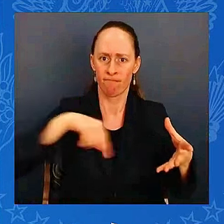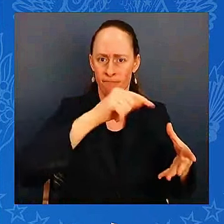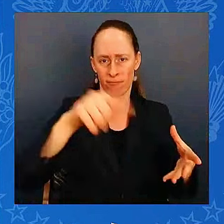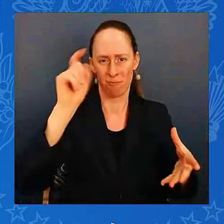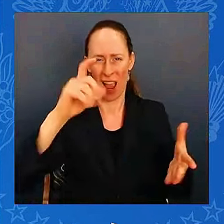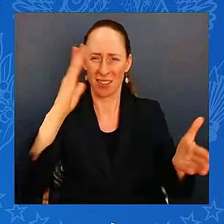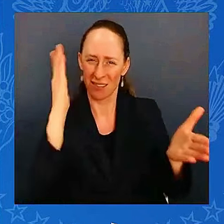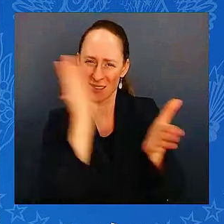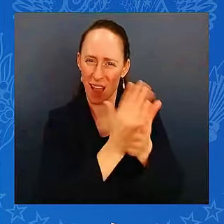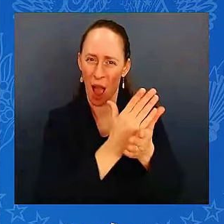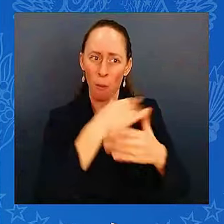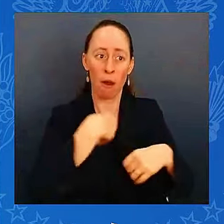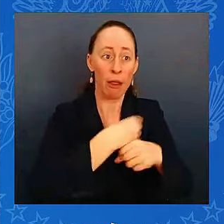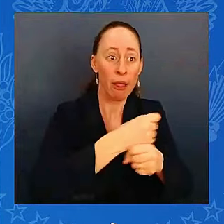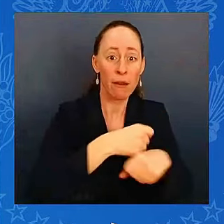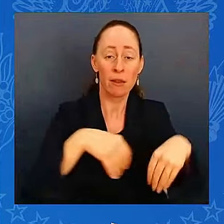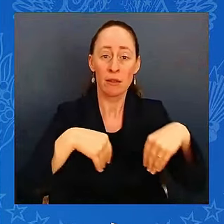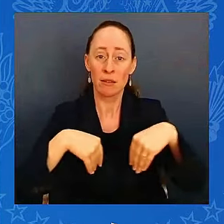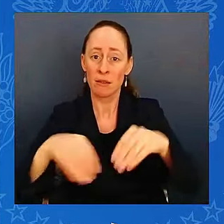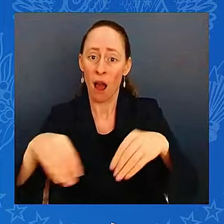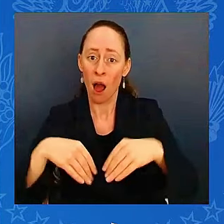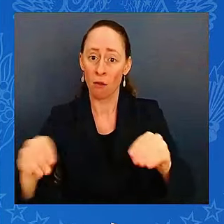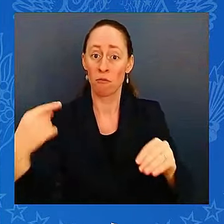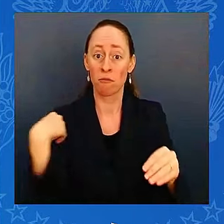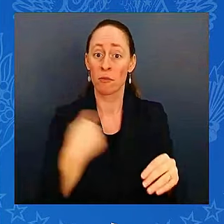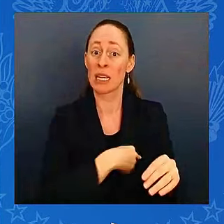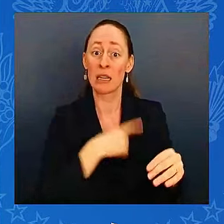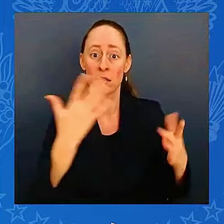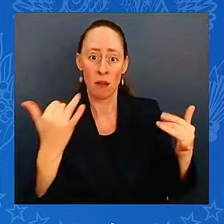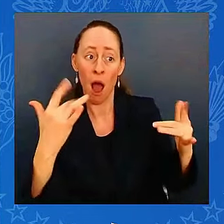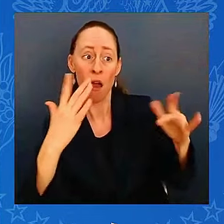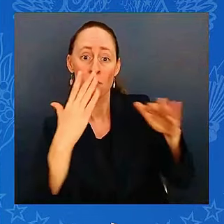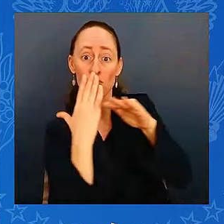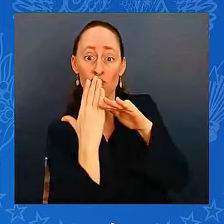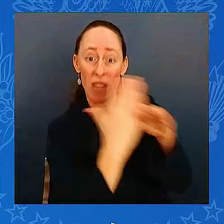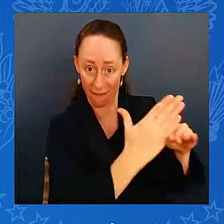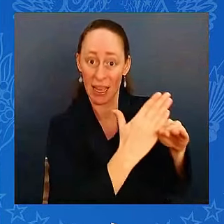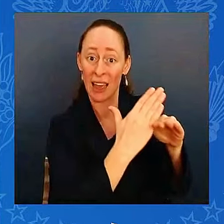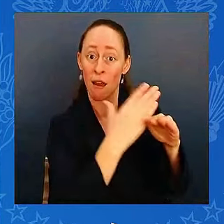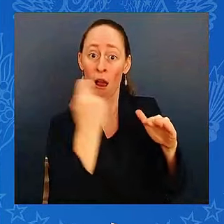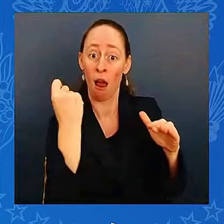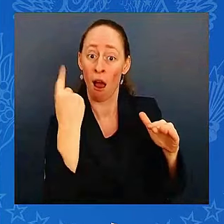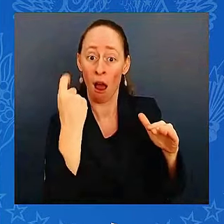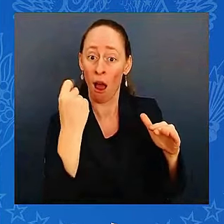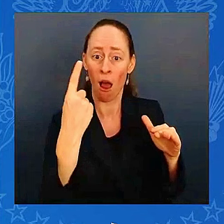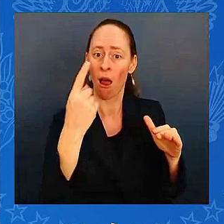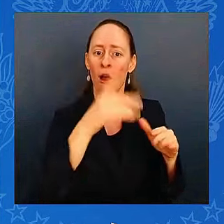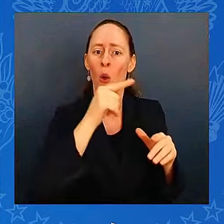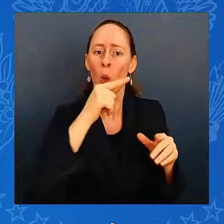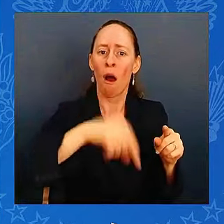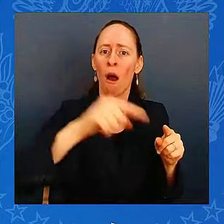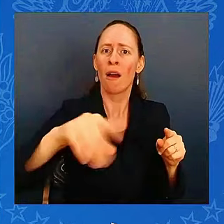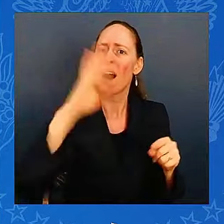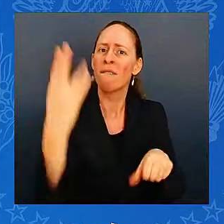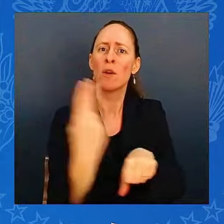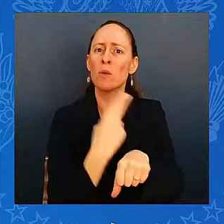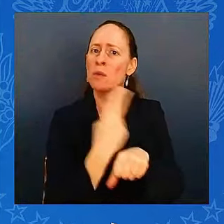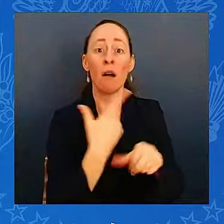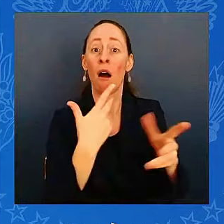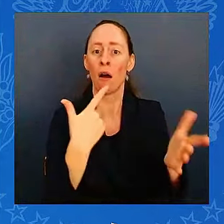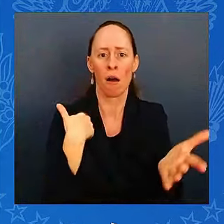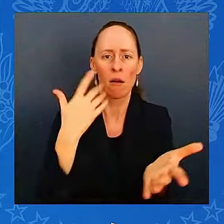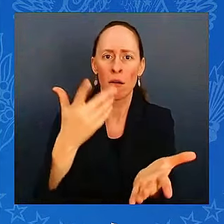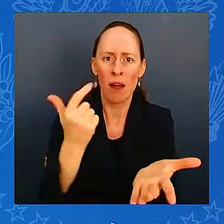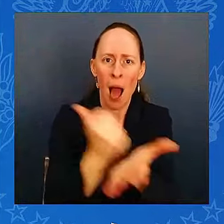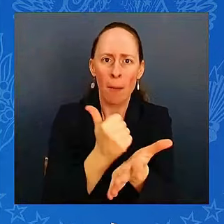prevention, and support those who engage in treatment and rehabilitation efforts. The Italian government